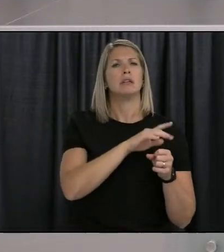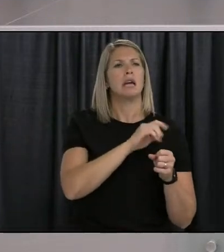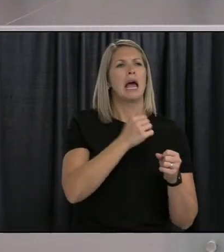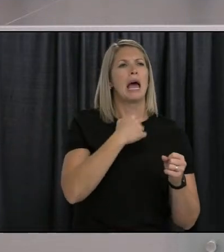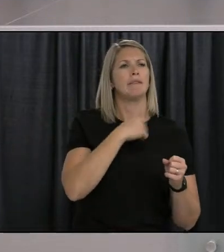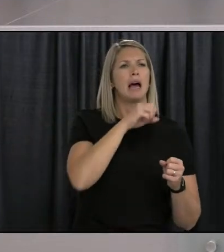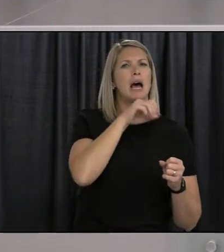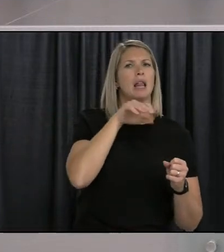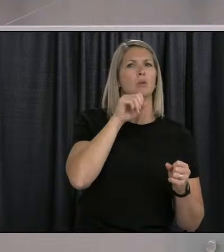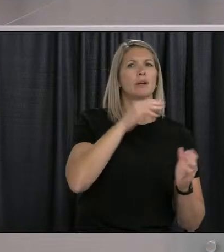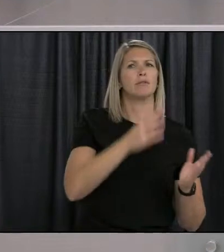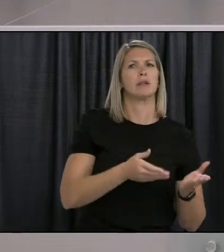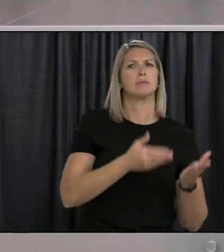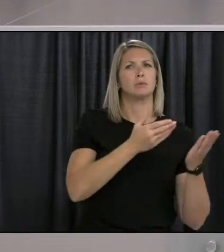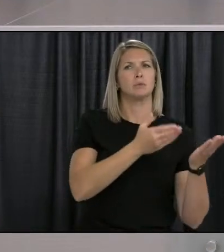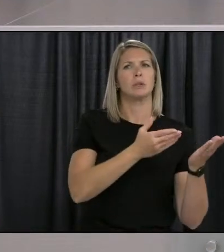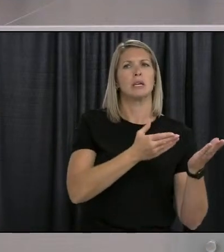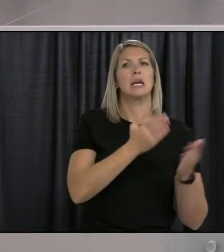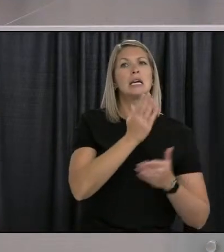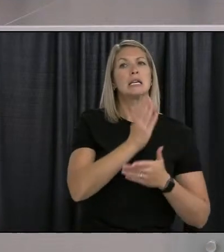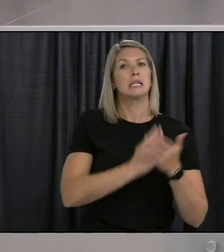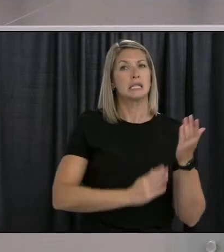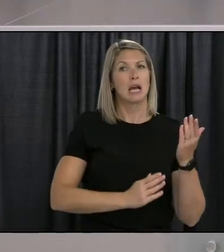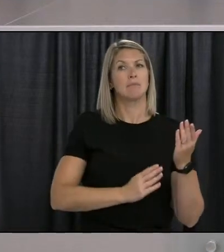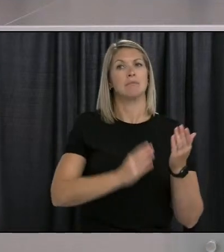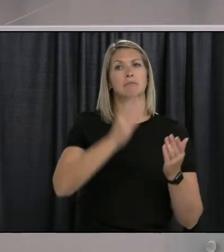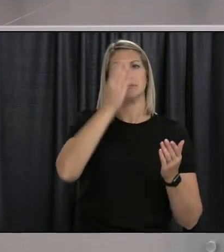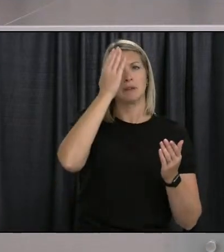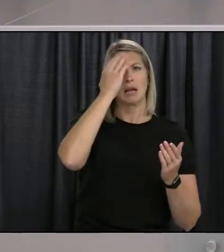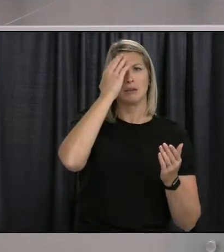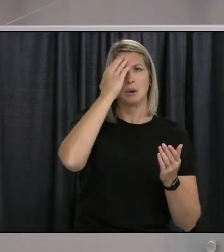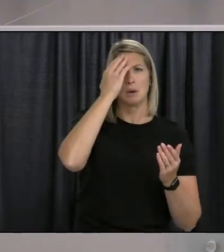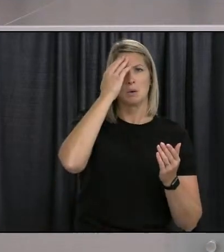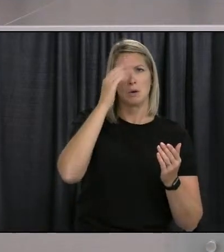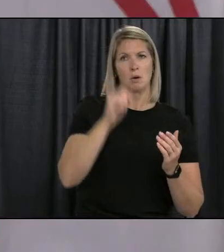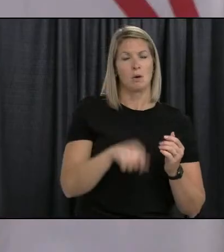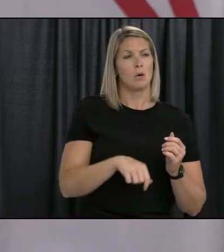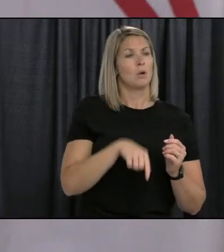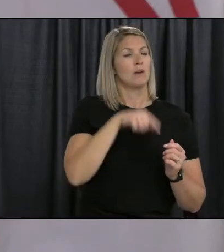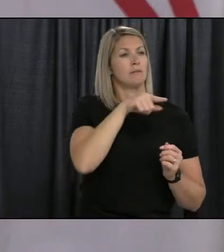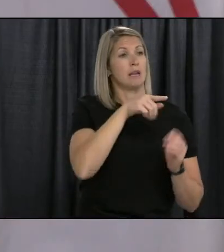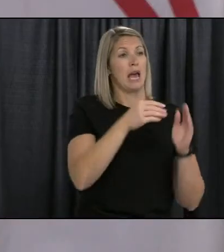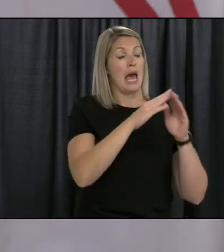homes where they know the person. Was that one of the things you're considering?